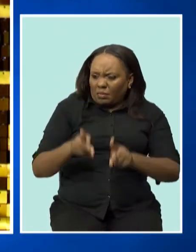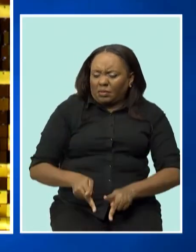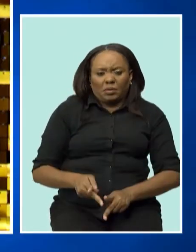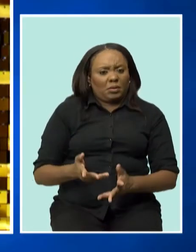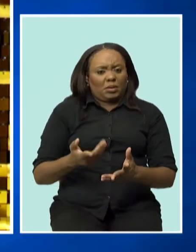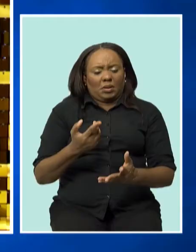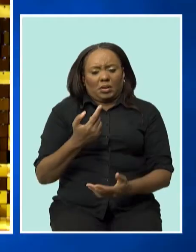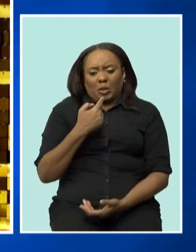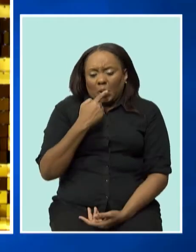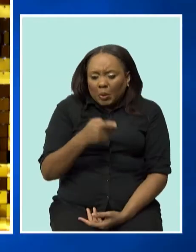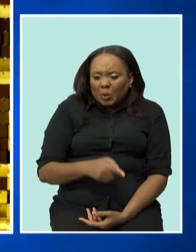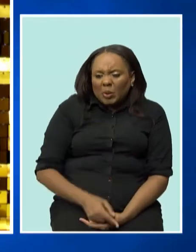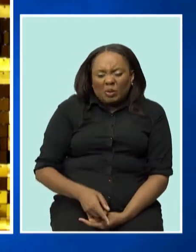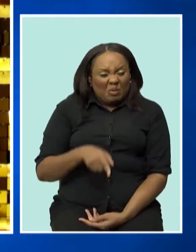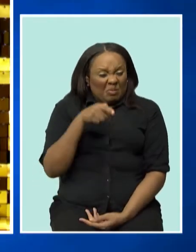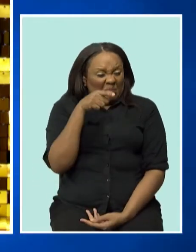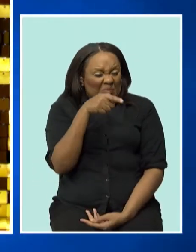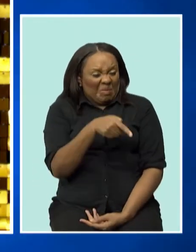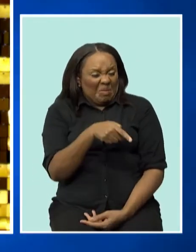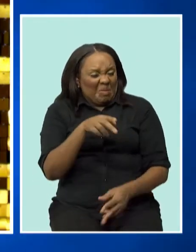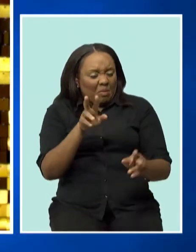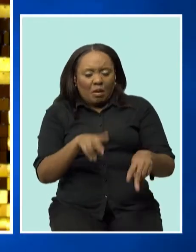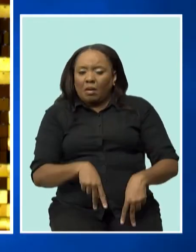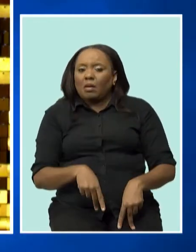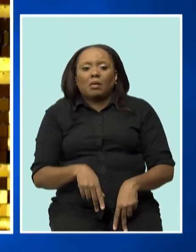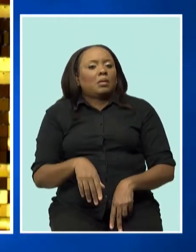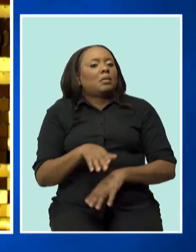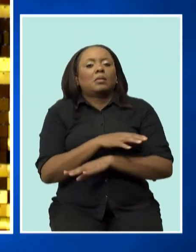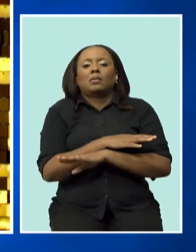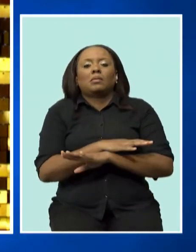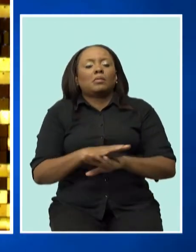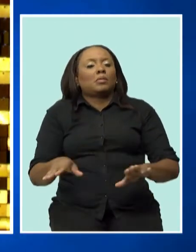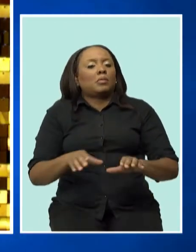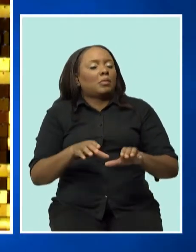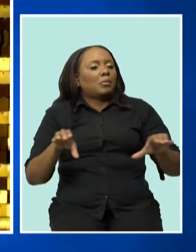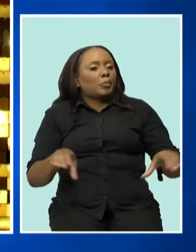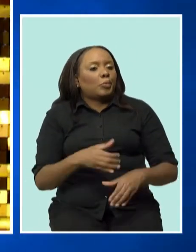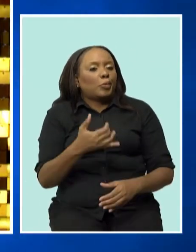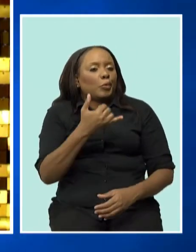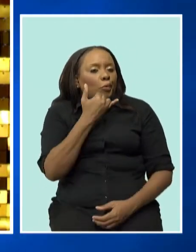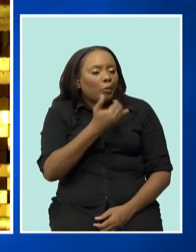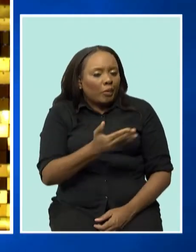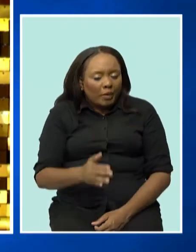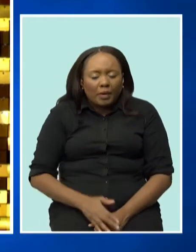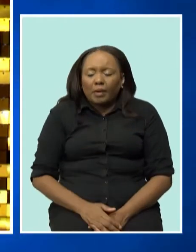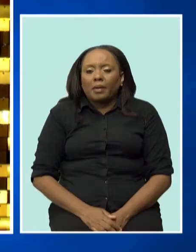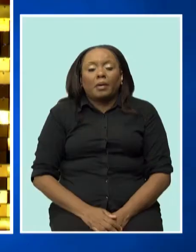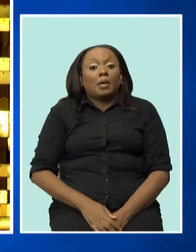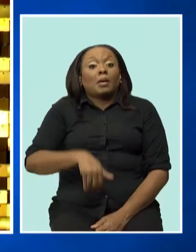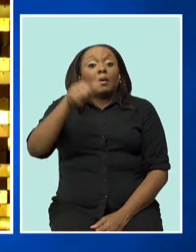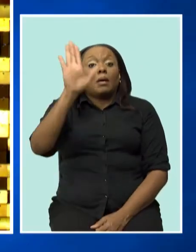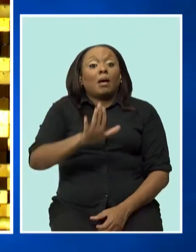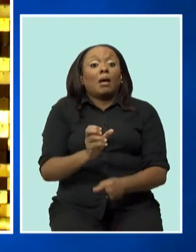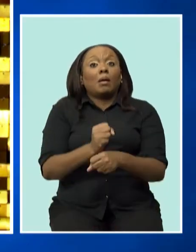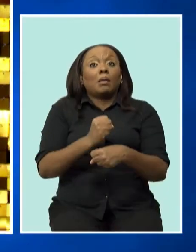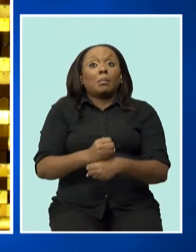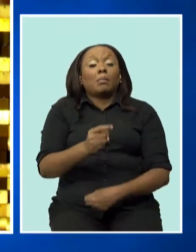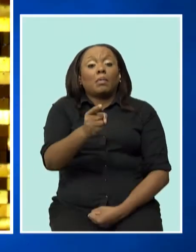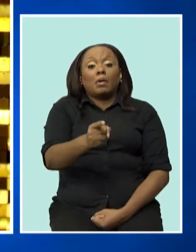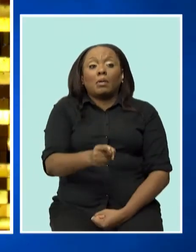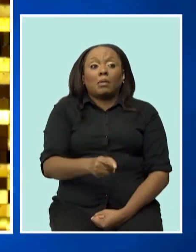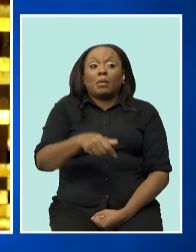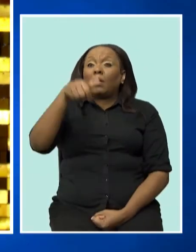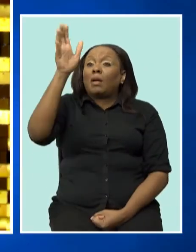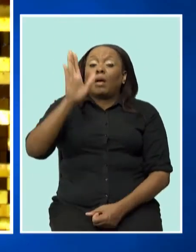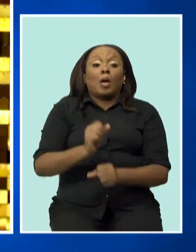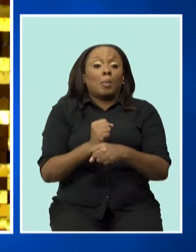that told you so to prove them right, prove them wrong. God made you and He